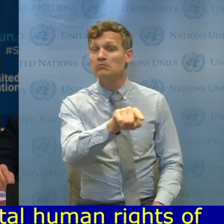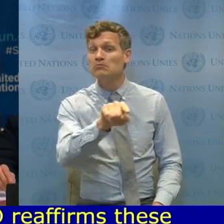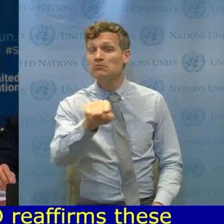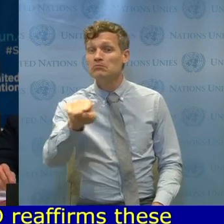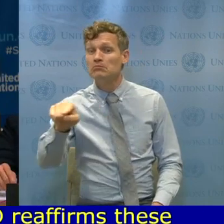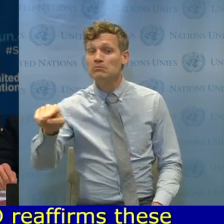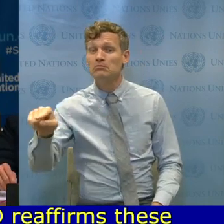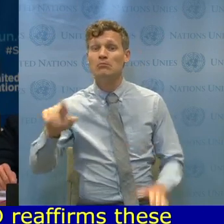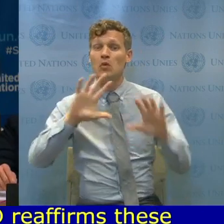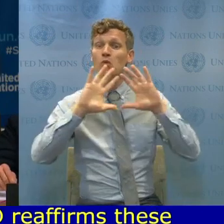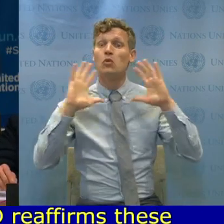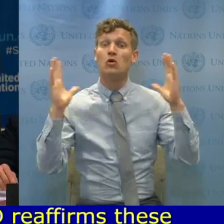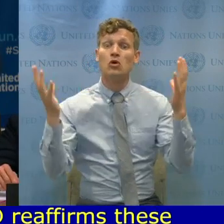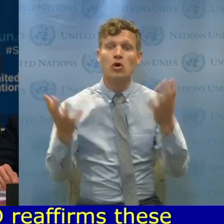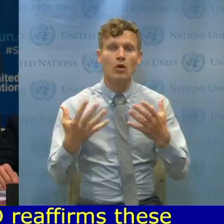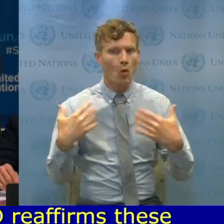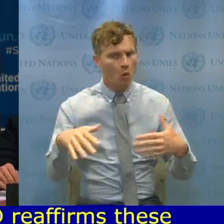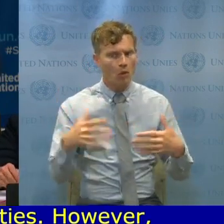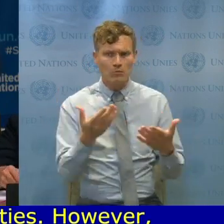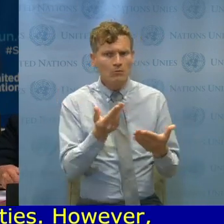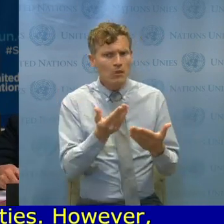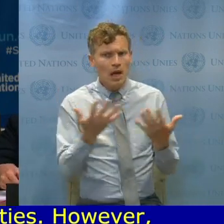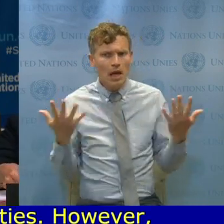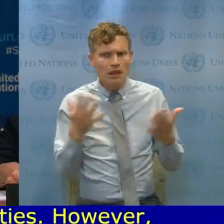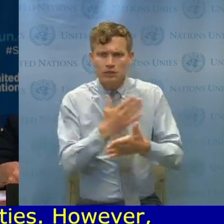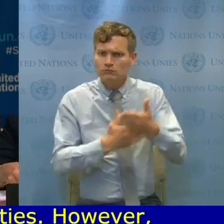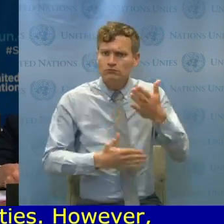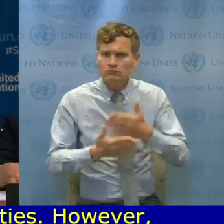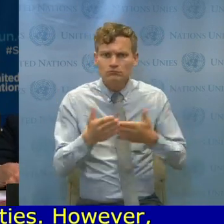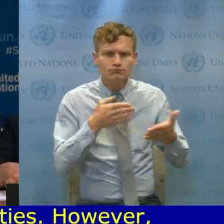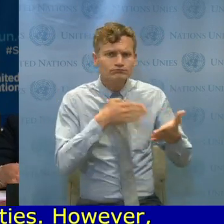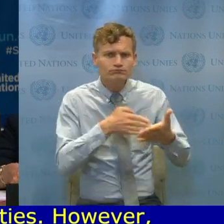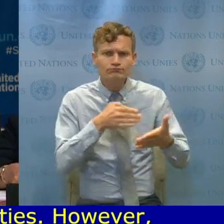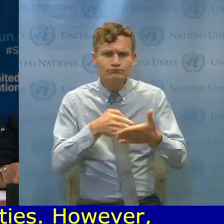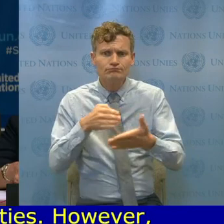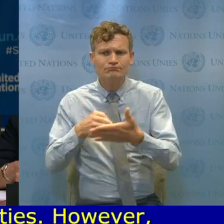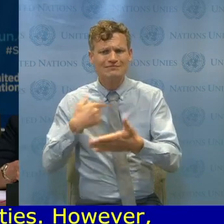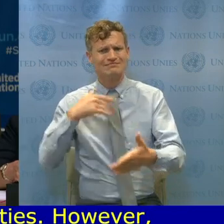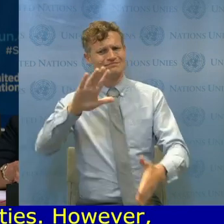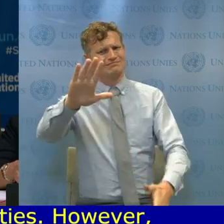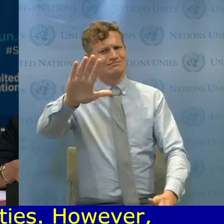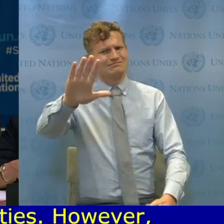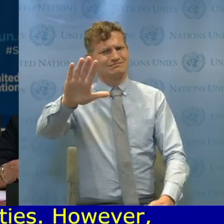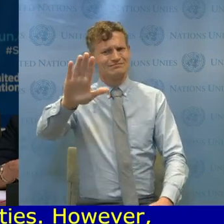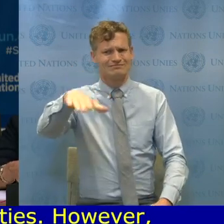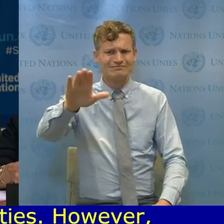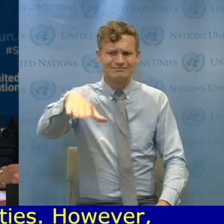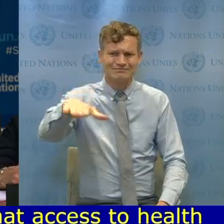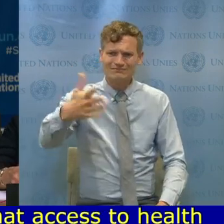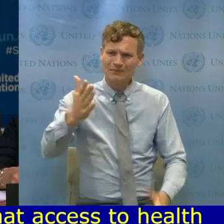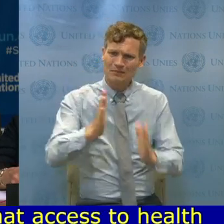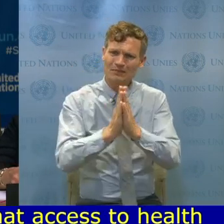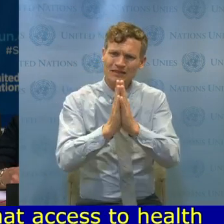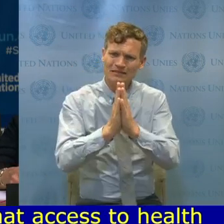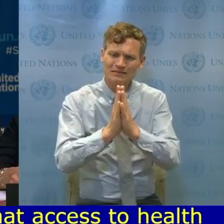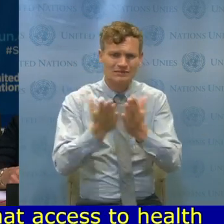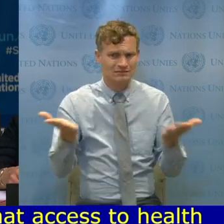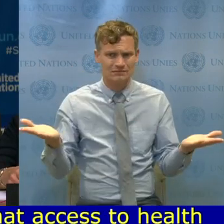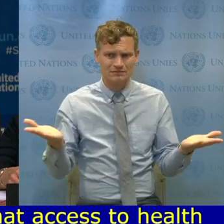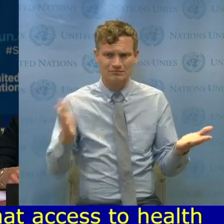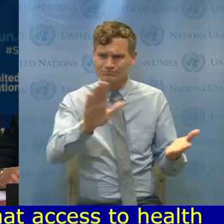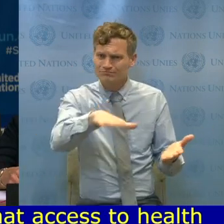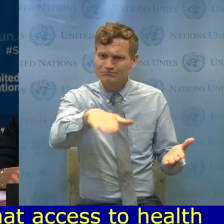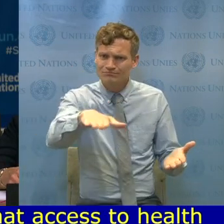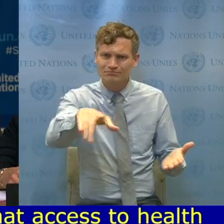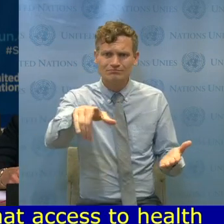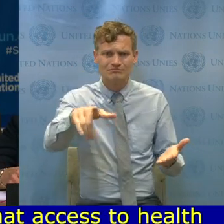is still a challenge for persons. Dear delegates, may I ask you either, delegates, may I